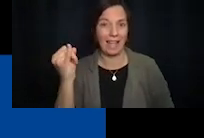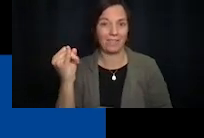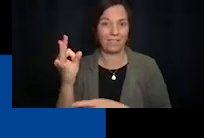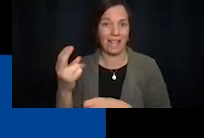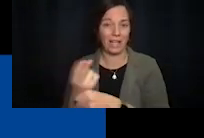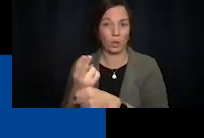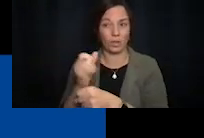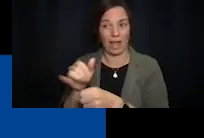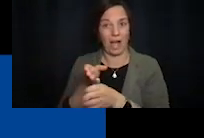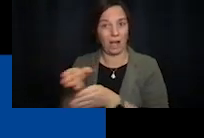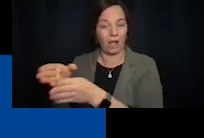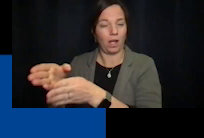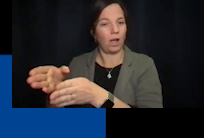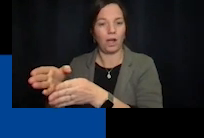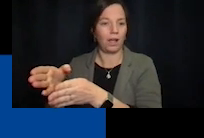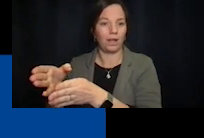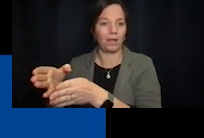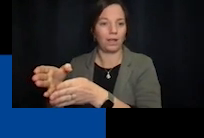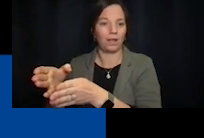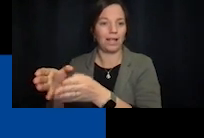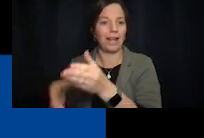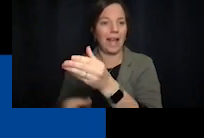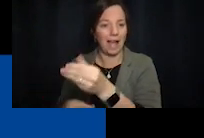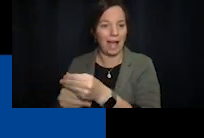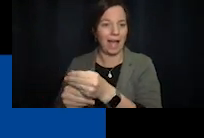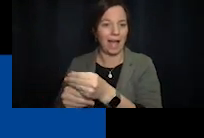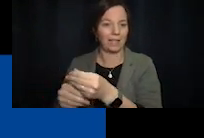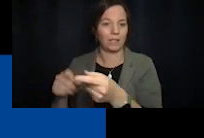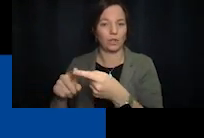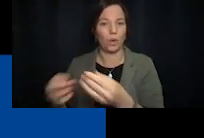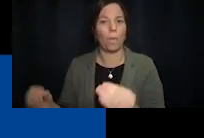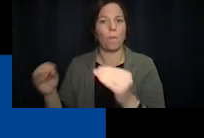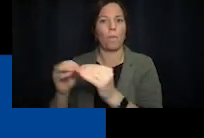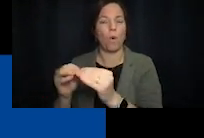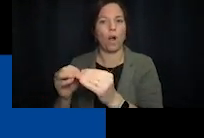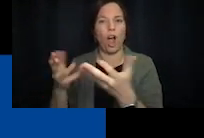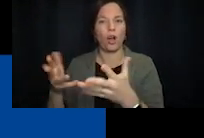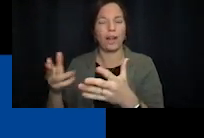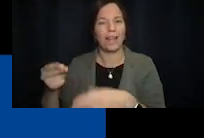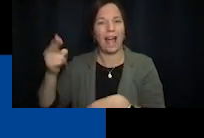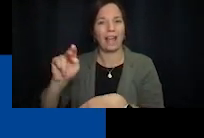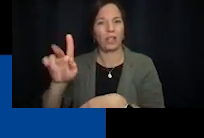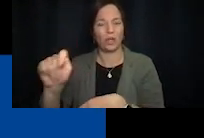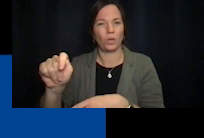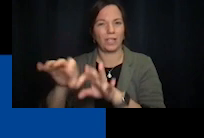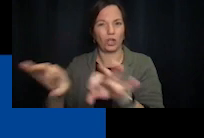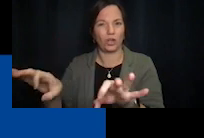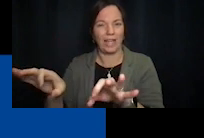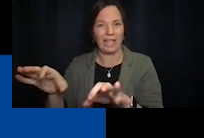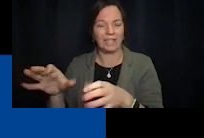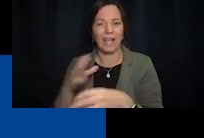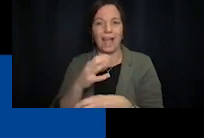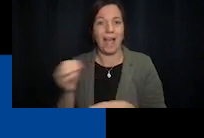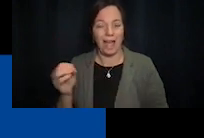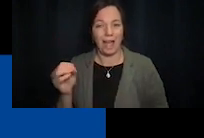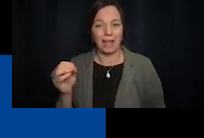option, that it adds more units to already high unit degrees in our baccalaureate degrees in our system, as